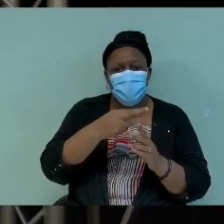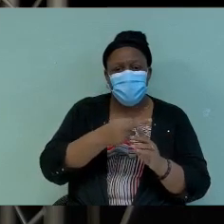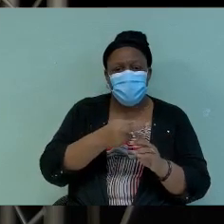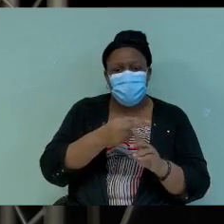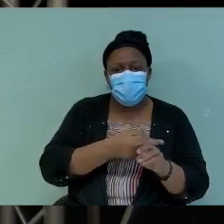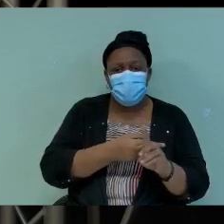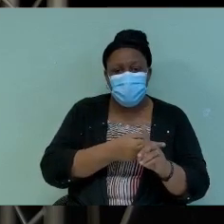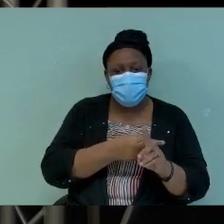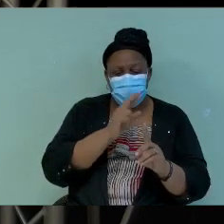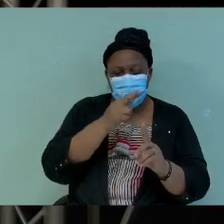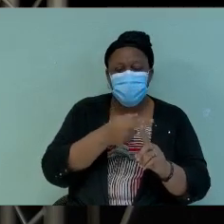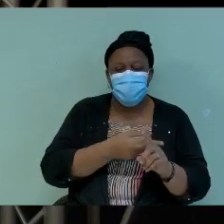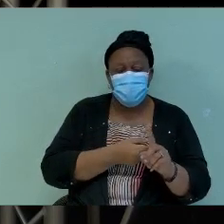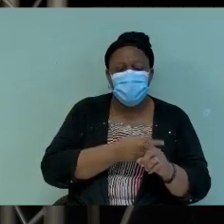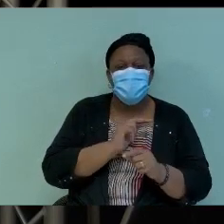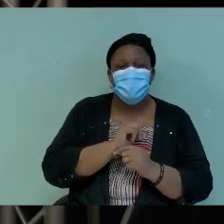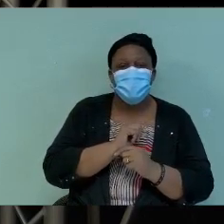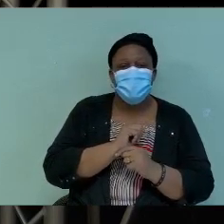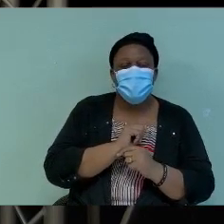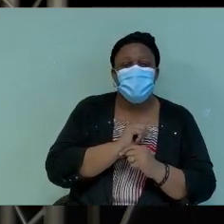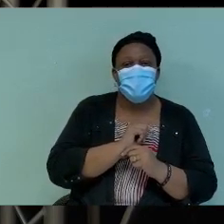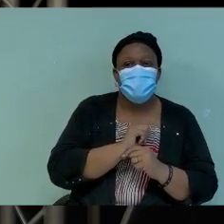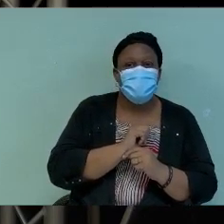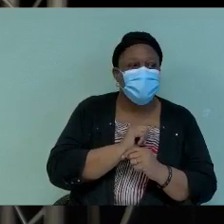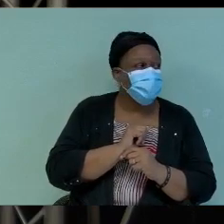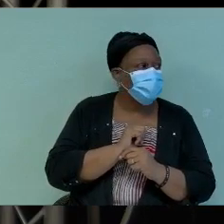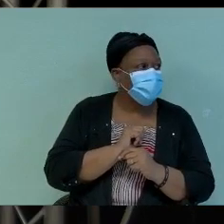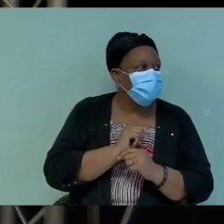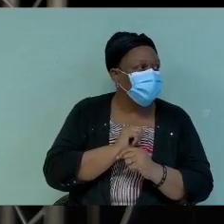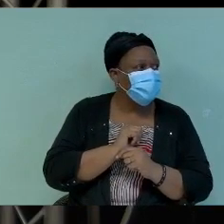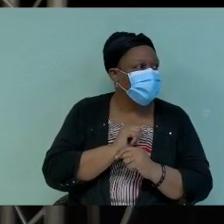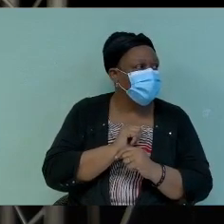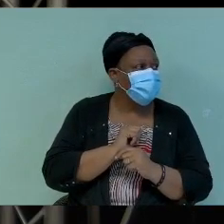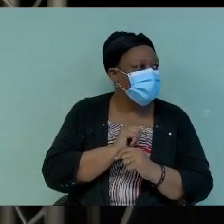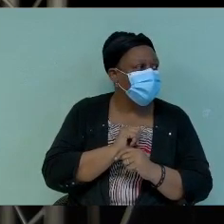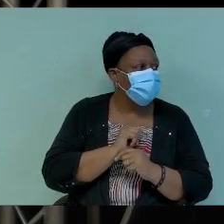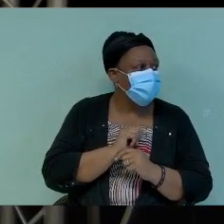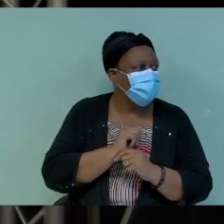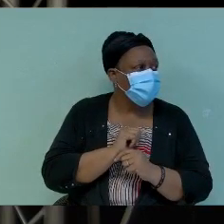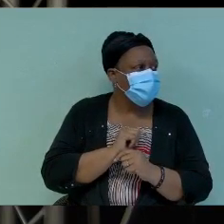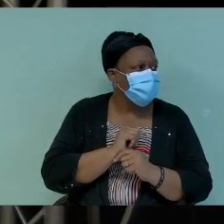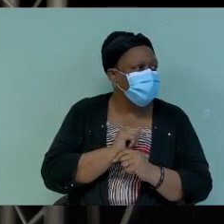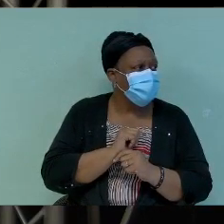stimulus package, should we give the full 1,000